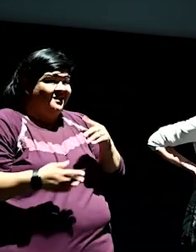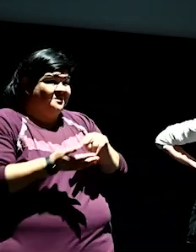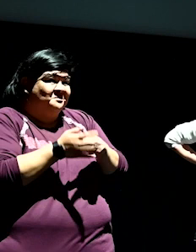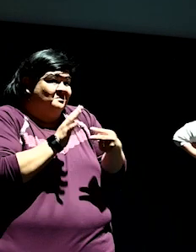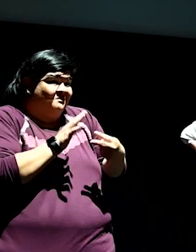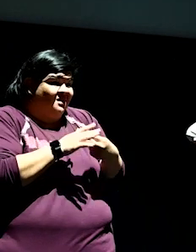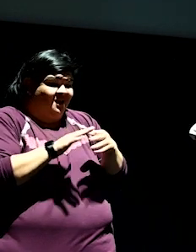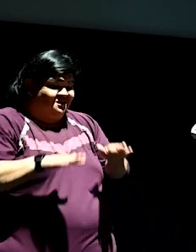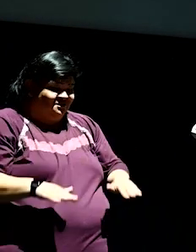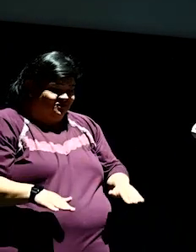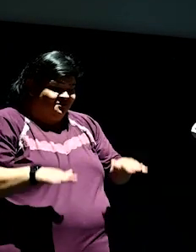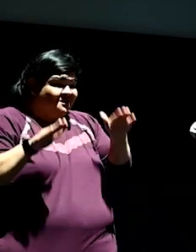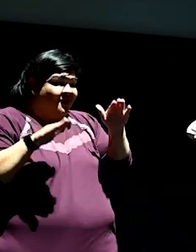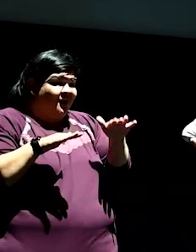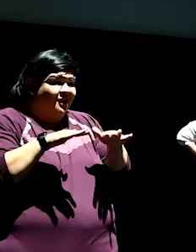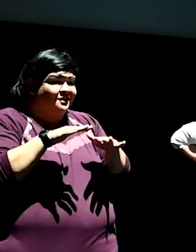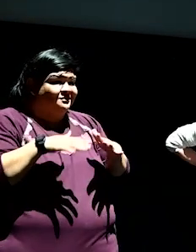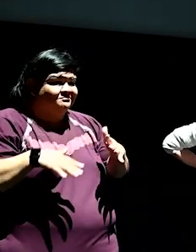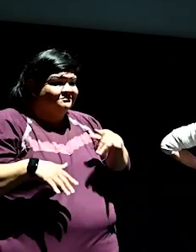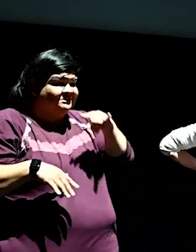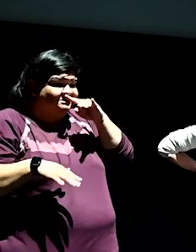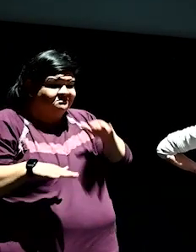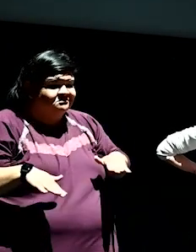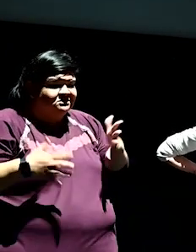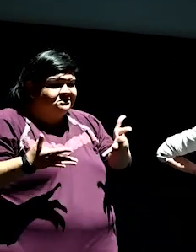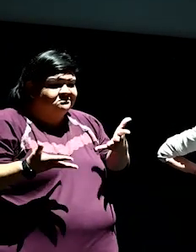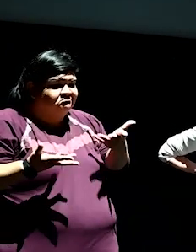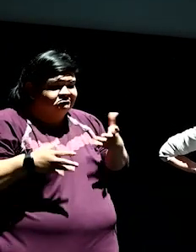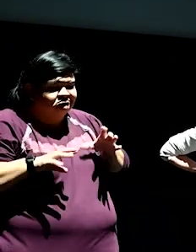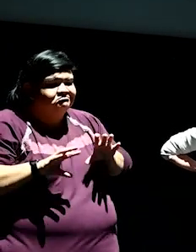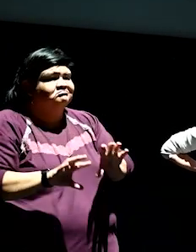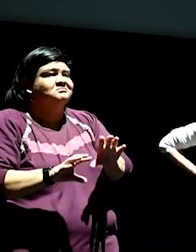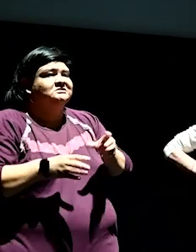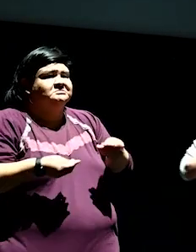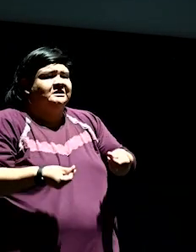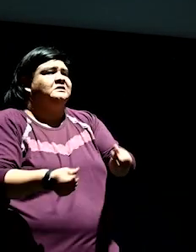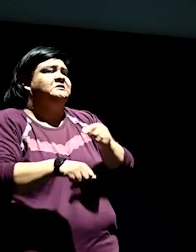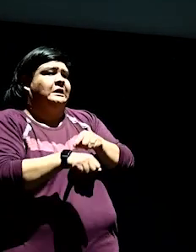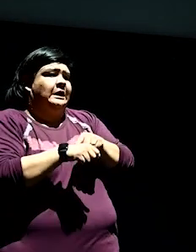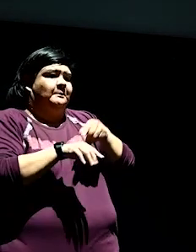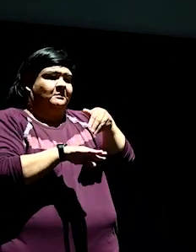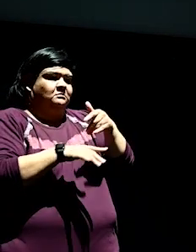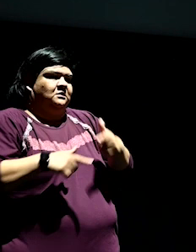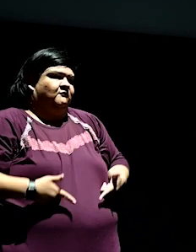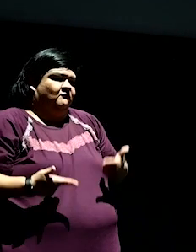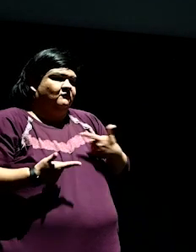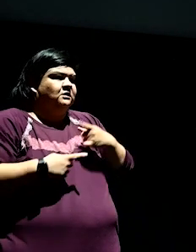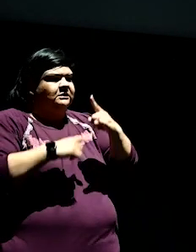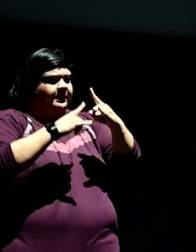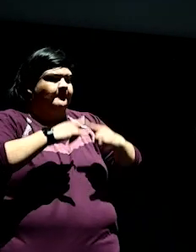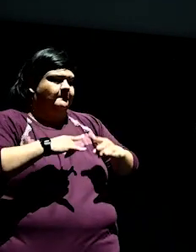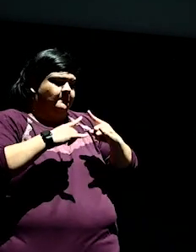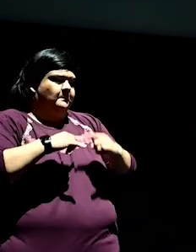spent in these camps. And so what Sesame again did,